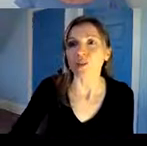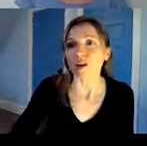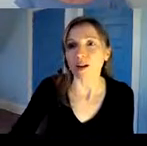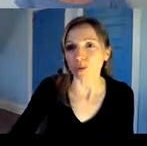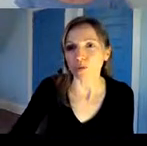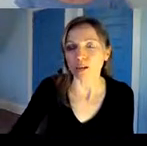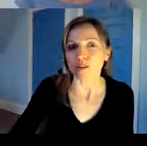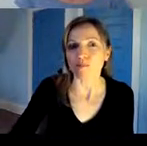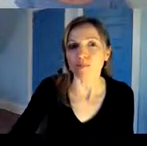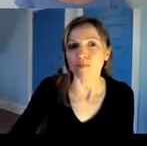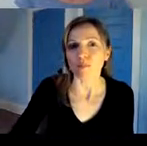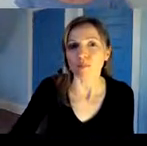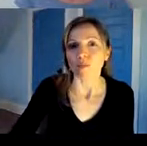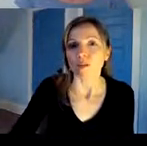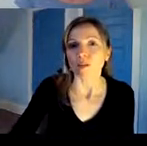been able to combat